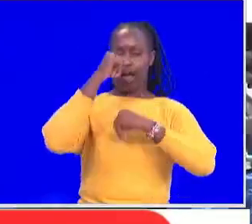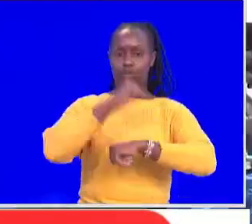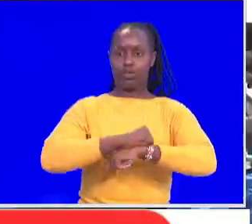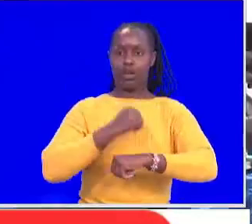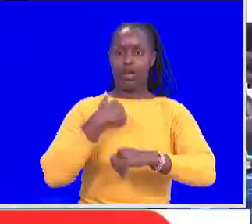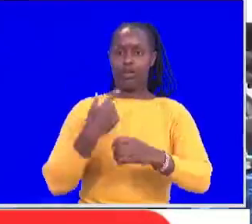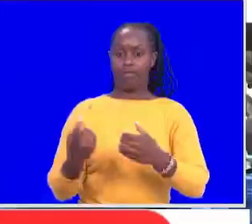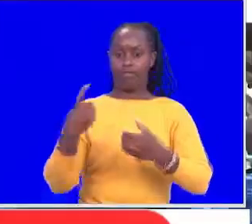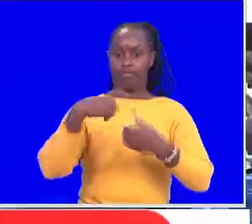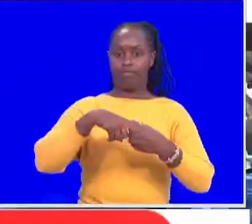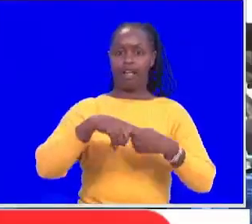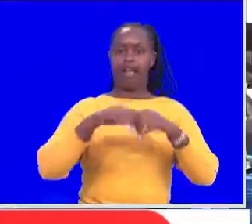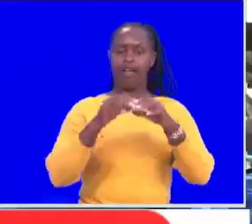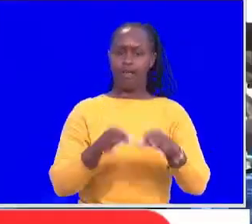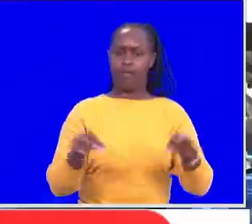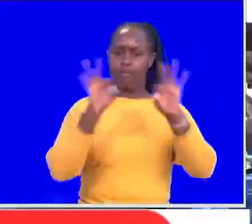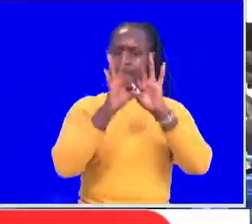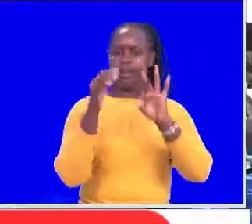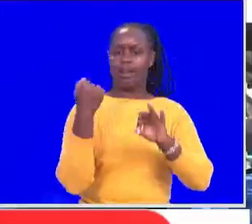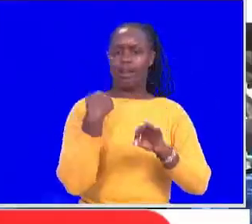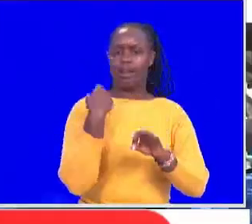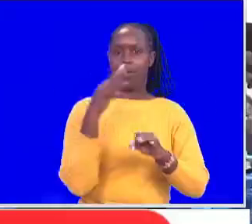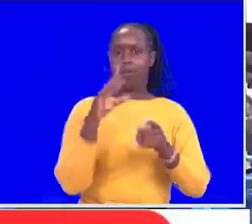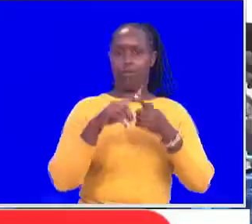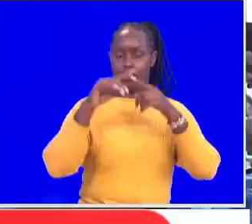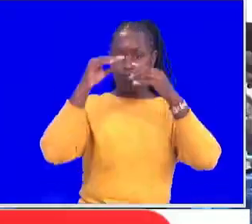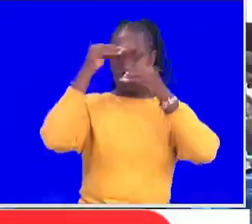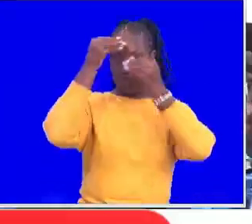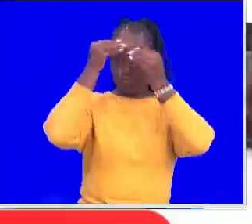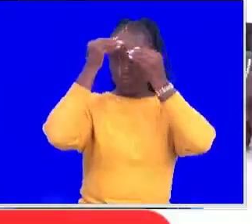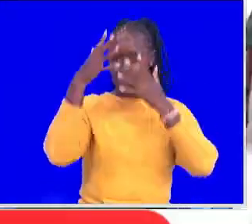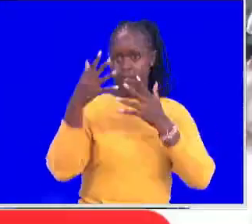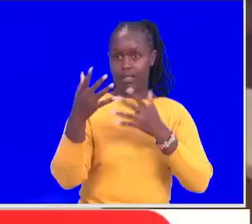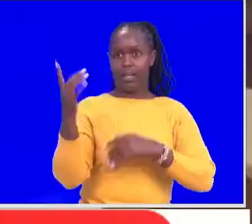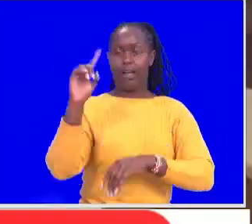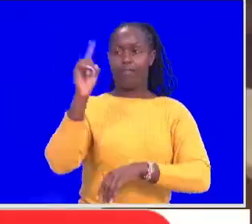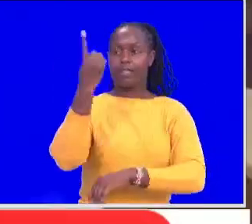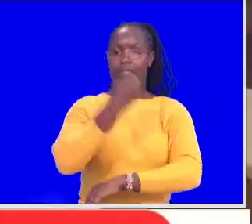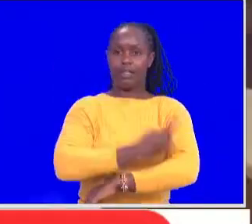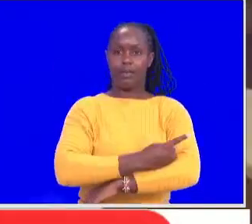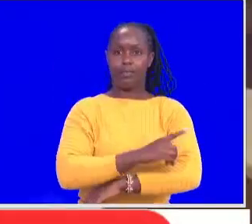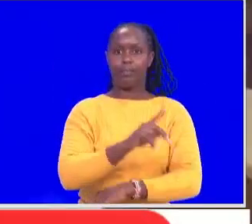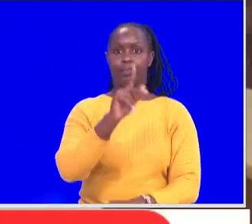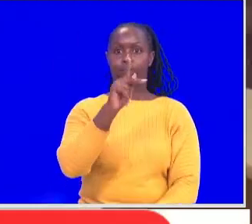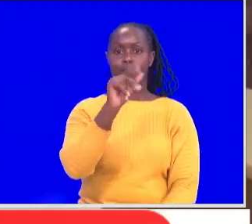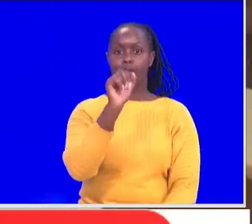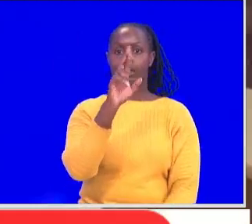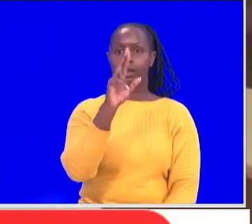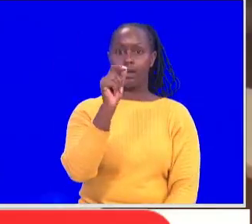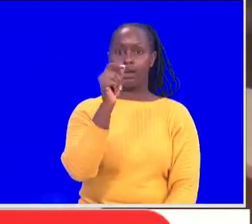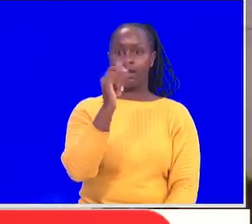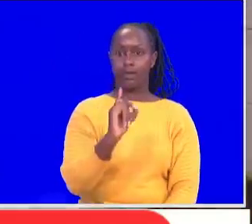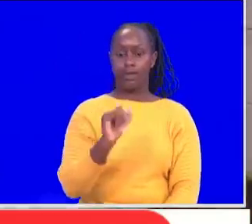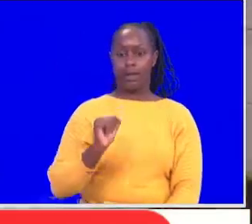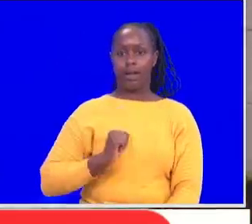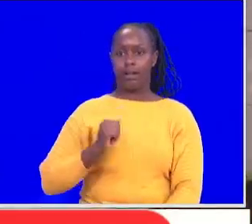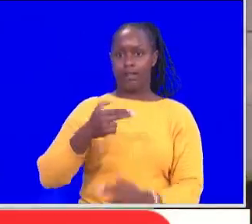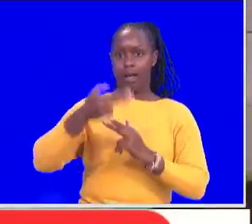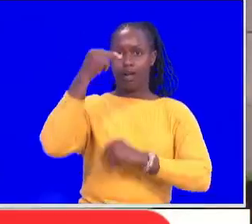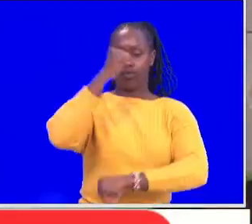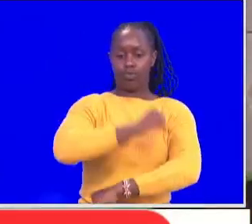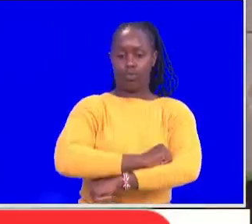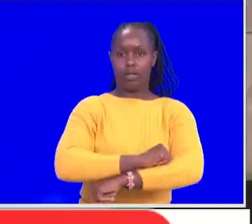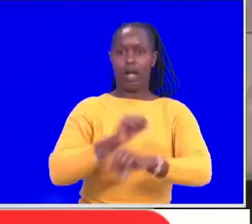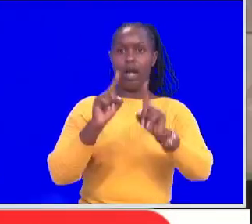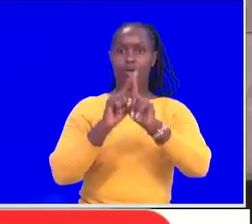enrolled a significant number of students on day one of admission. A spot check in Karoti Girls High School Mwea and Chewoyet